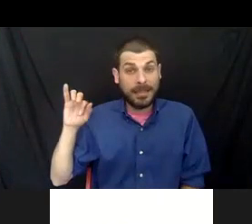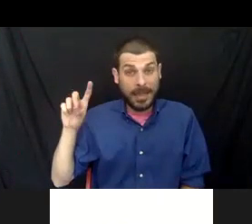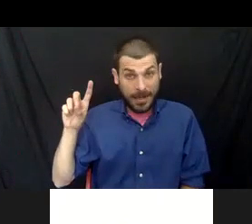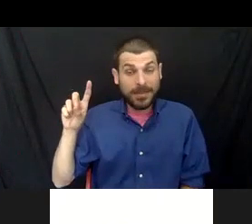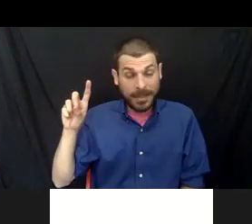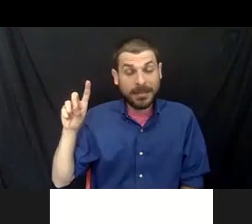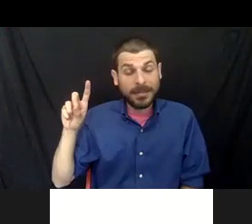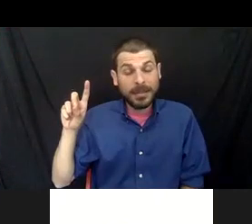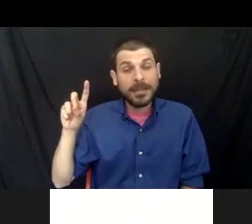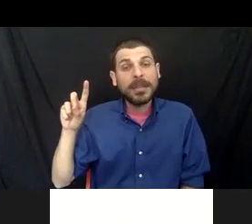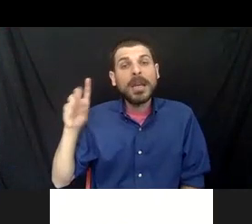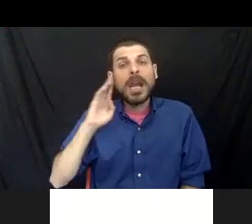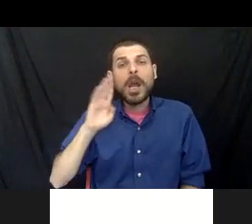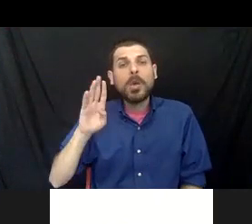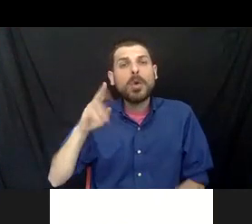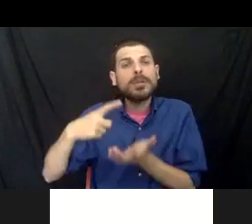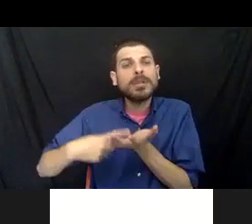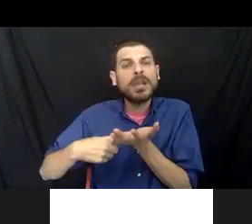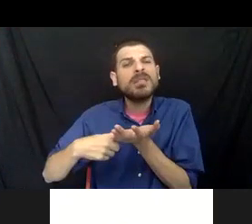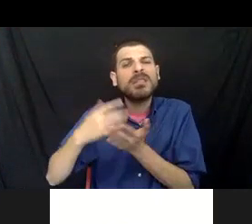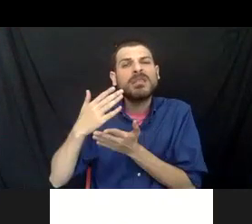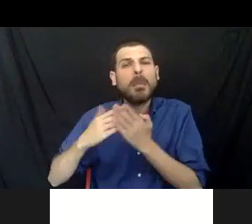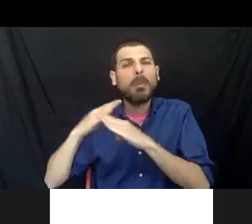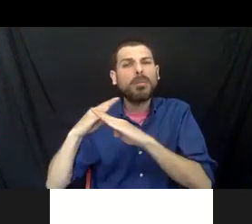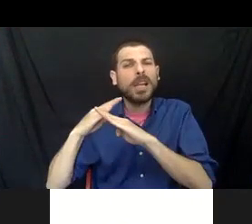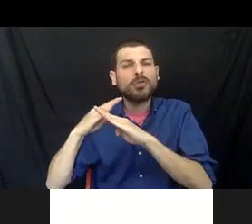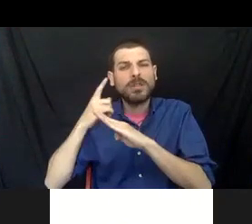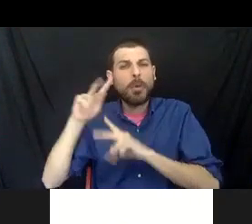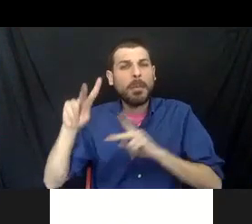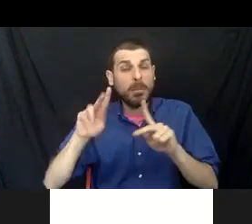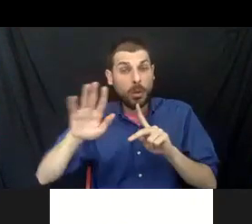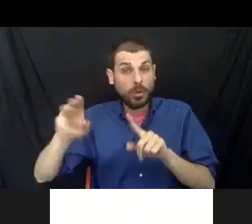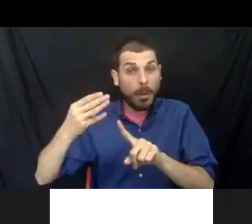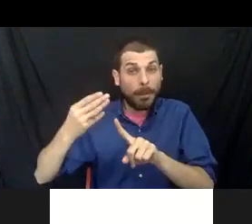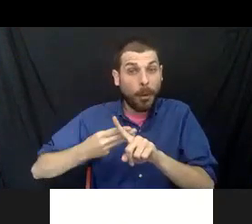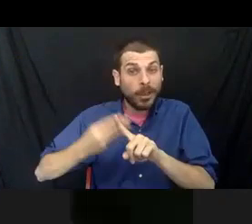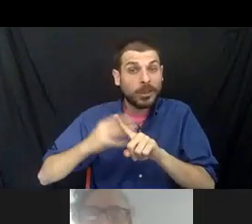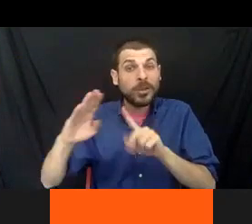substantive protections that exist for people who are facing mortgage default right now.